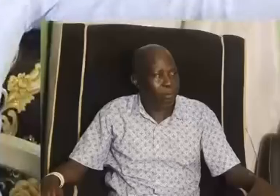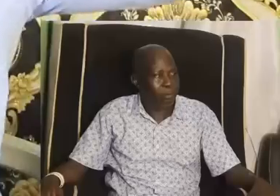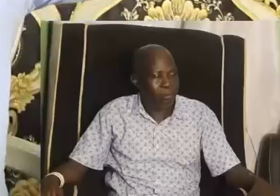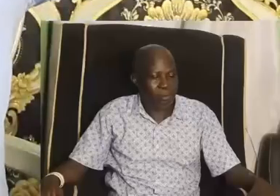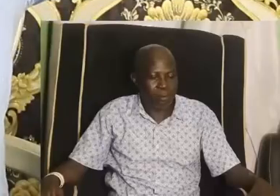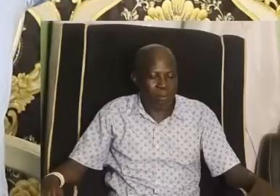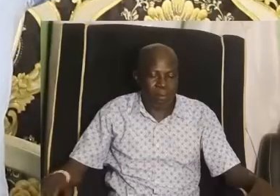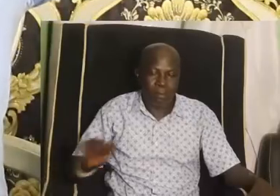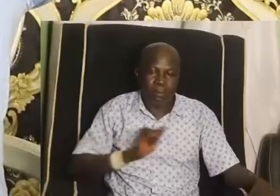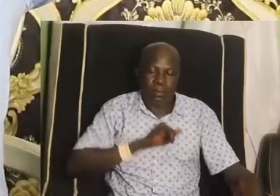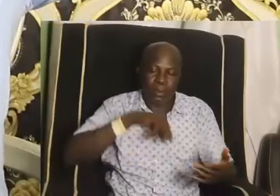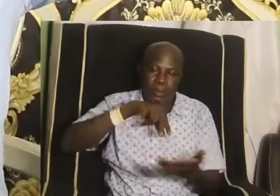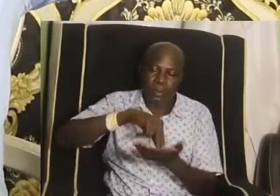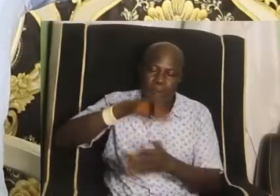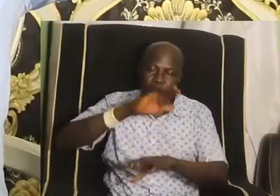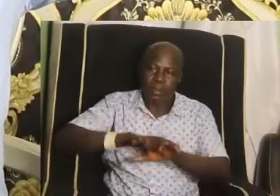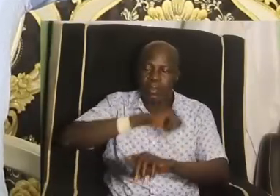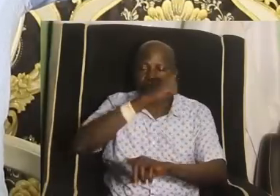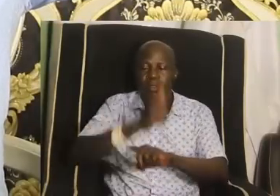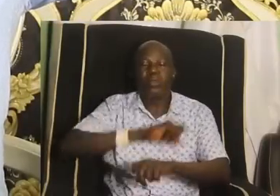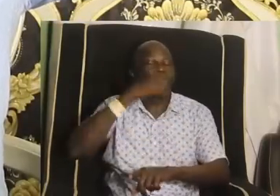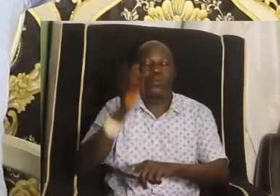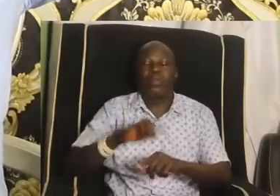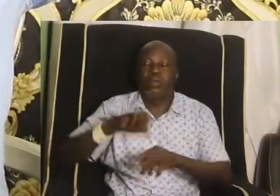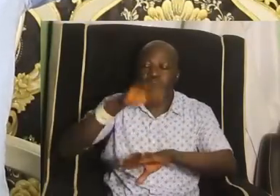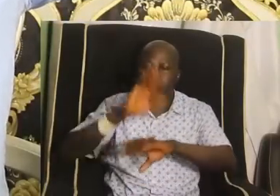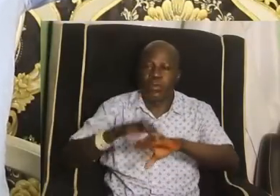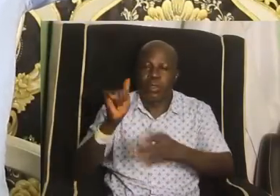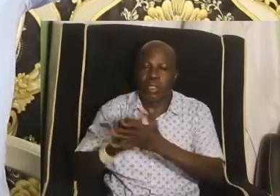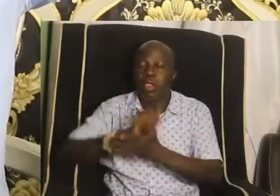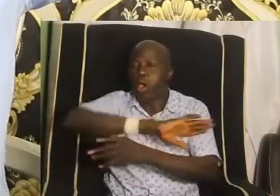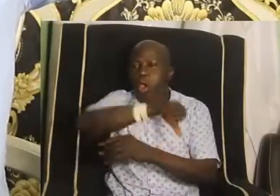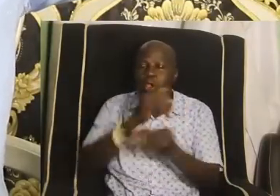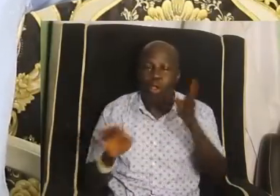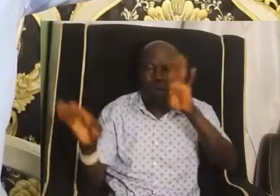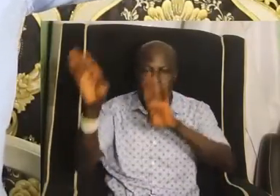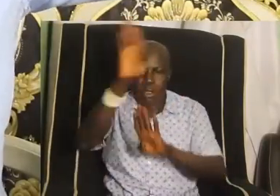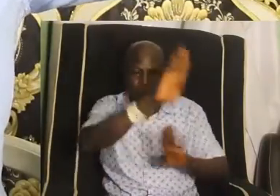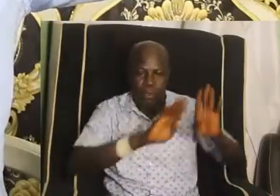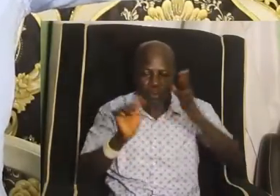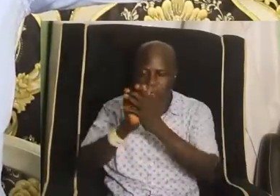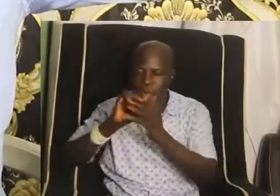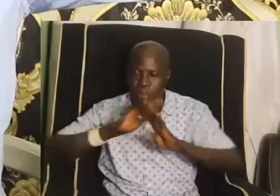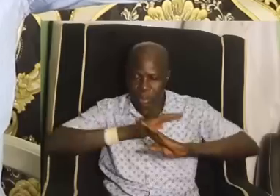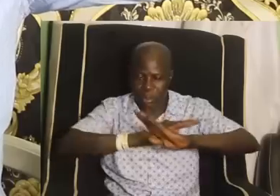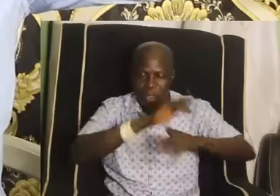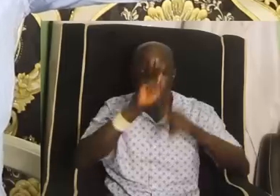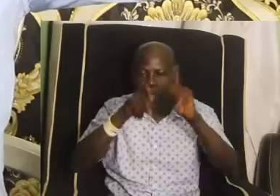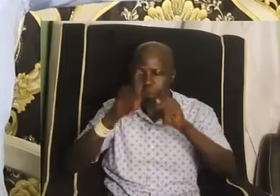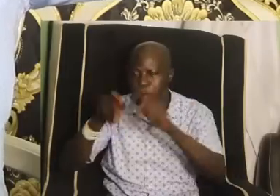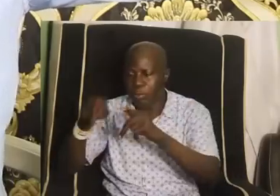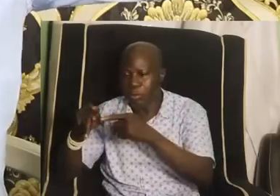Mo dúró lórí májẹ̀mú ìpè. I stand on the covenant of calling. Ẹ̀yin ogun tẹ́ máa ń dá ènìyàn dúró. The battle that delay